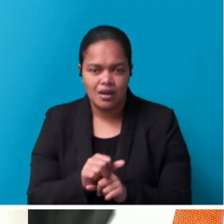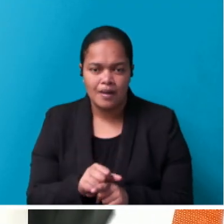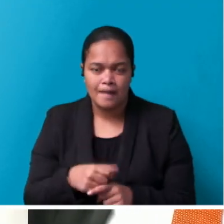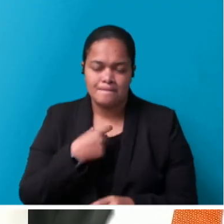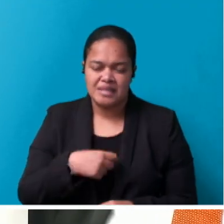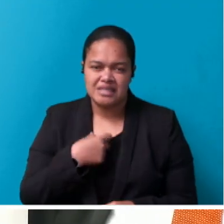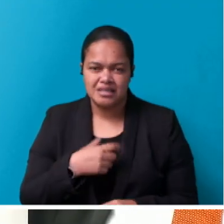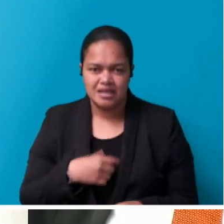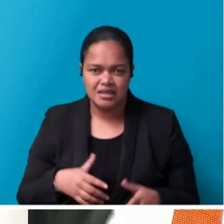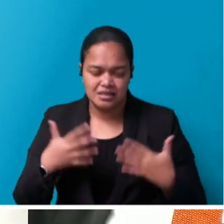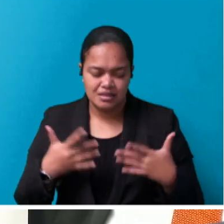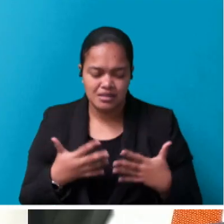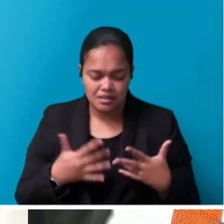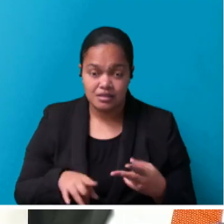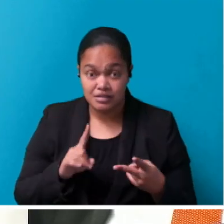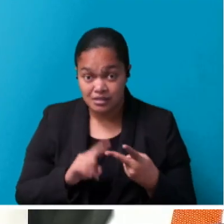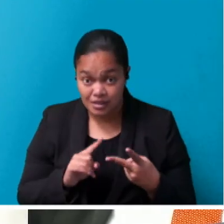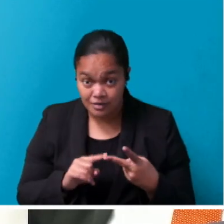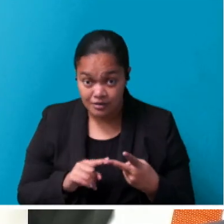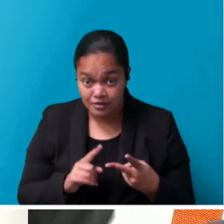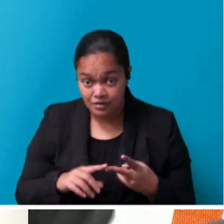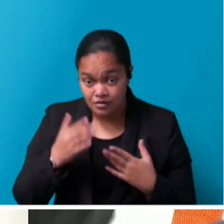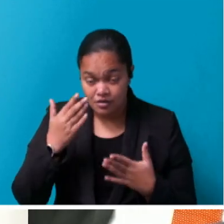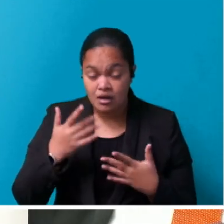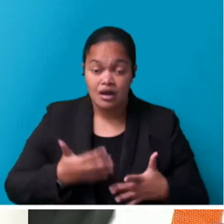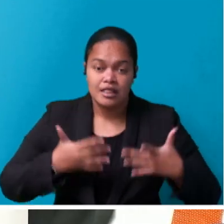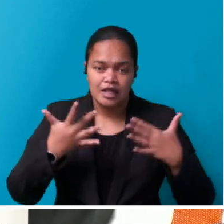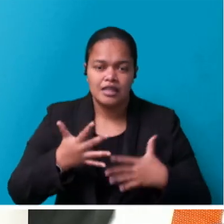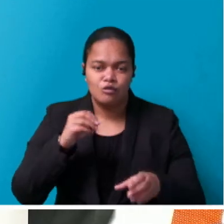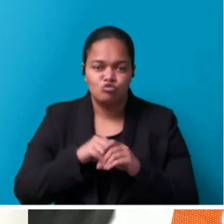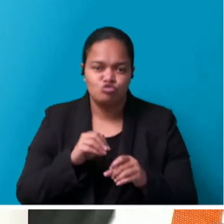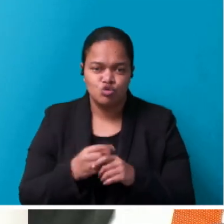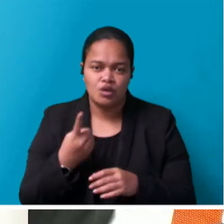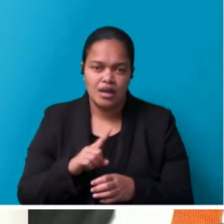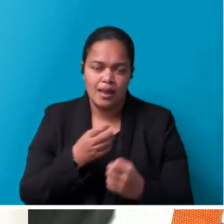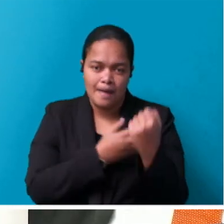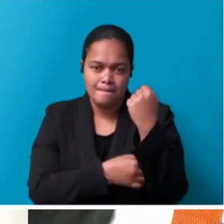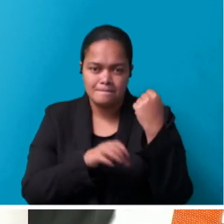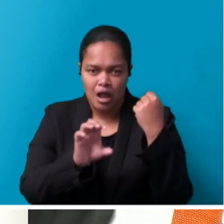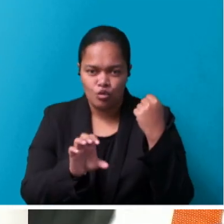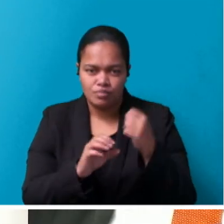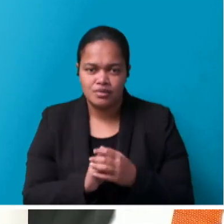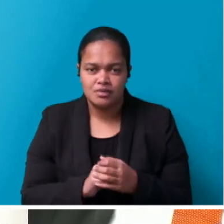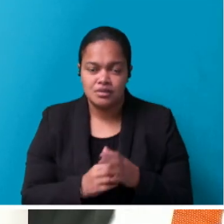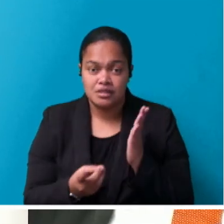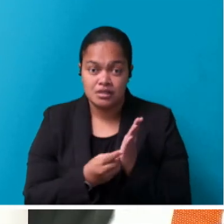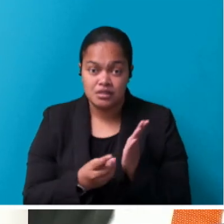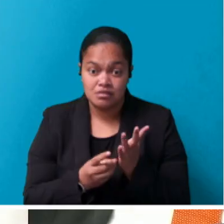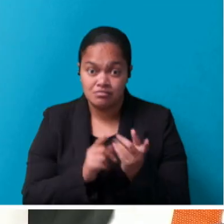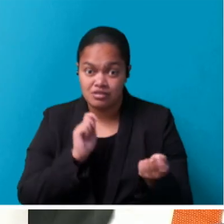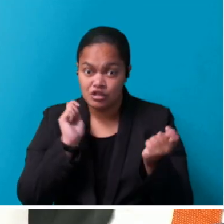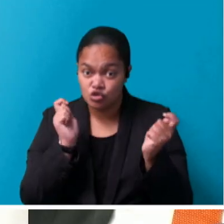data. The second pillar, Honourable Speaker, is data inclusion and empowerment. The digital